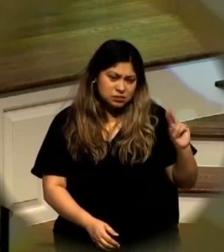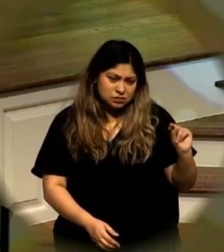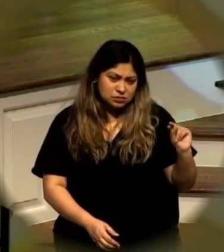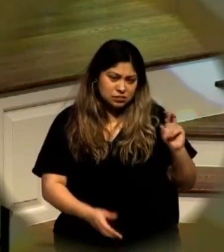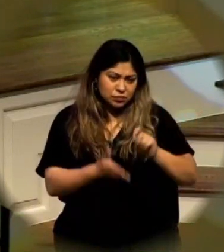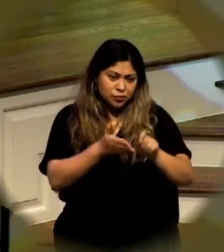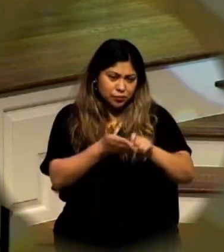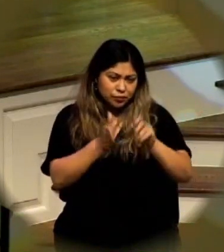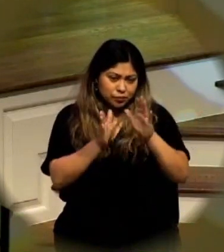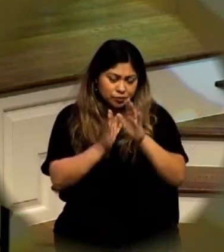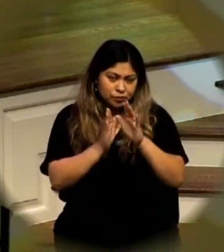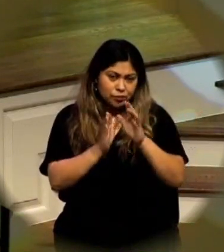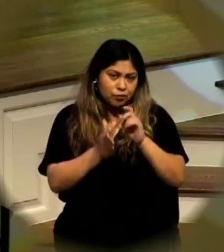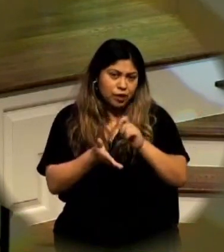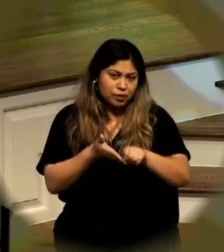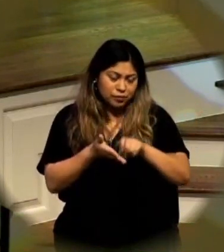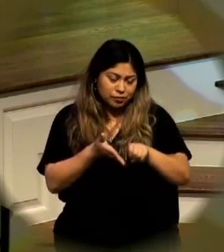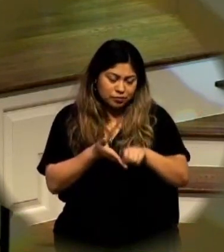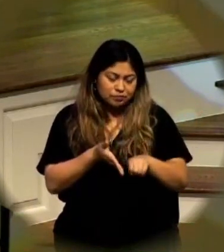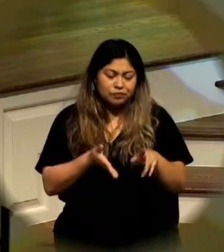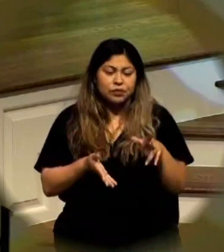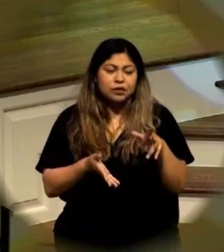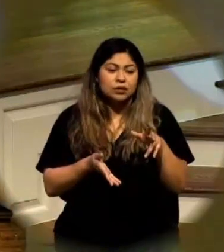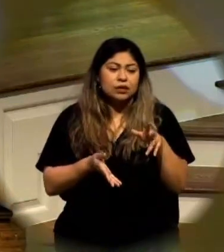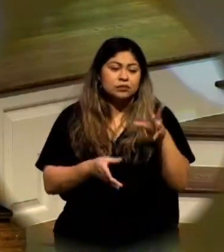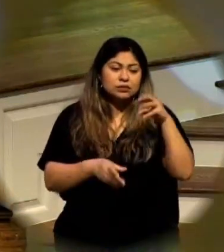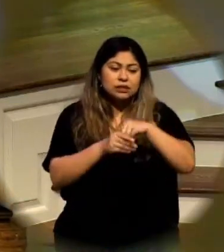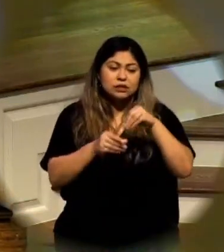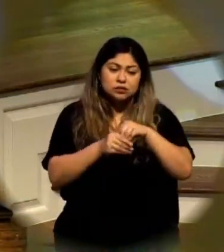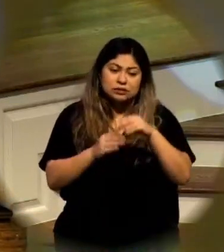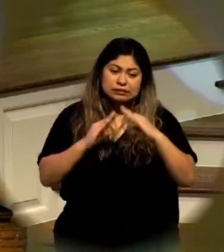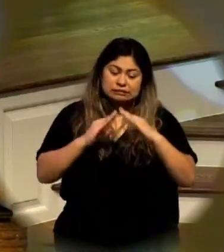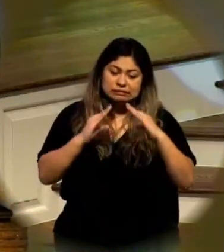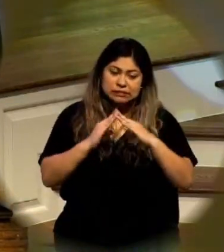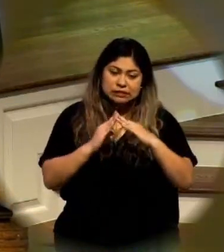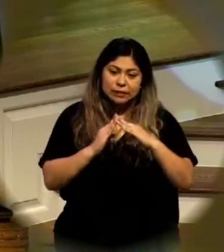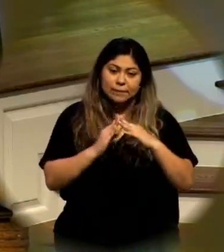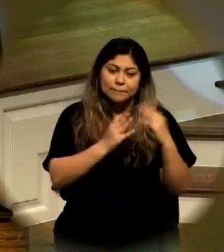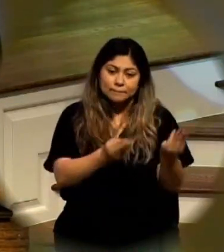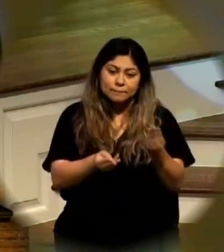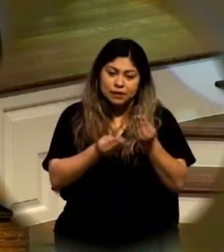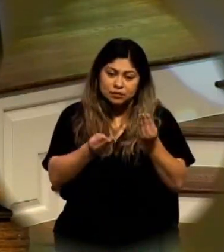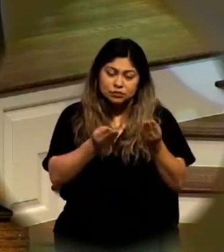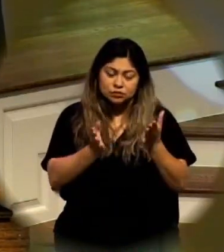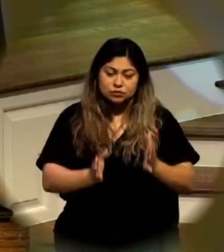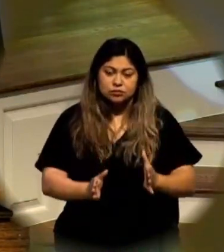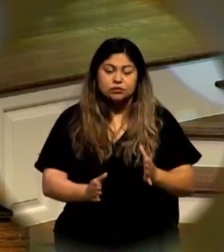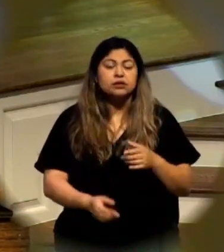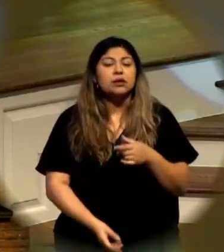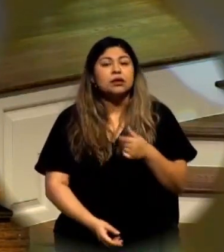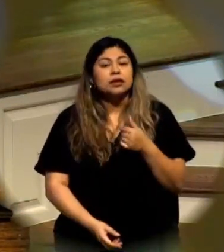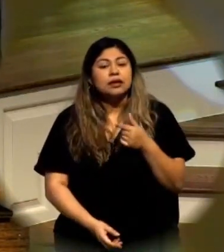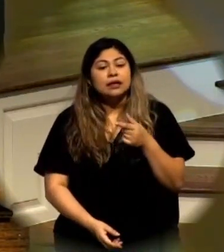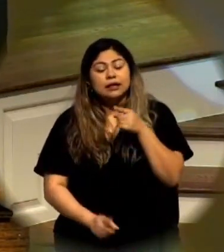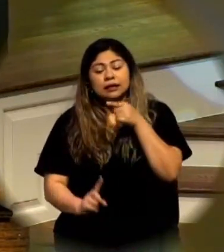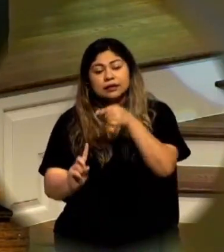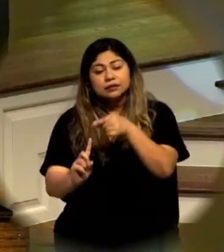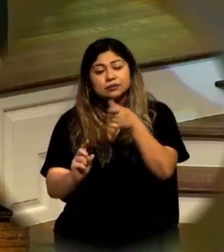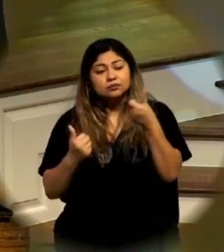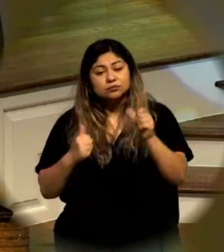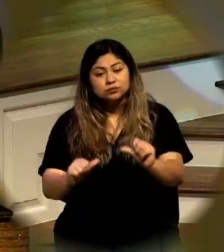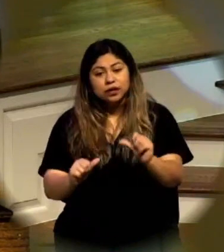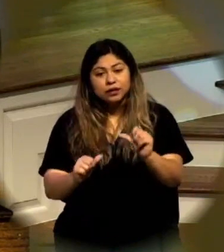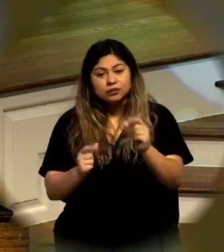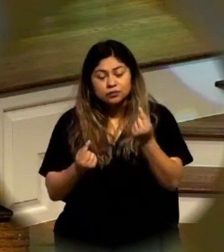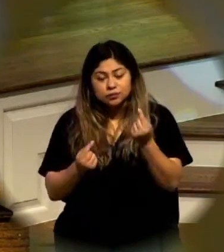work with all sorts of people. They did really wonderful work trying to help people develop job skills. In fact, there was a season where they started